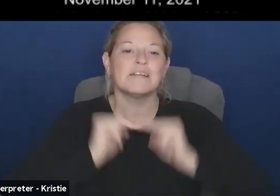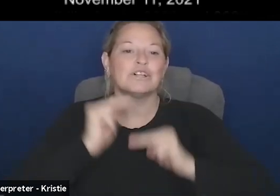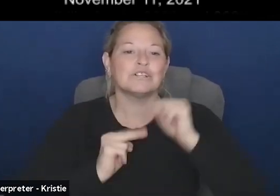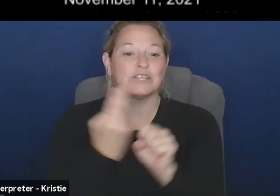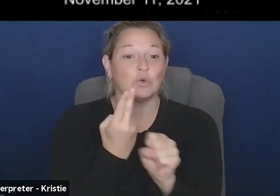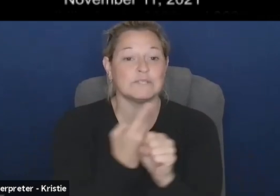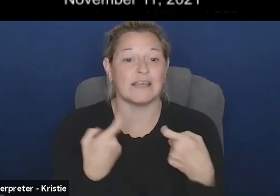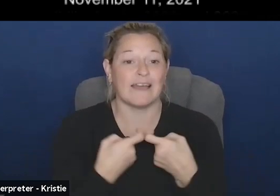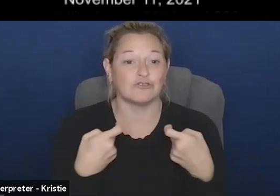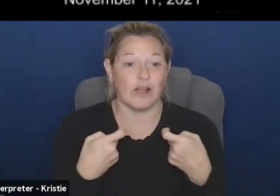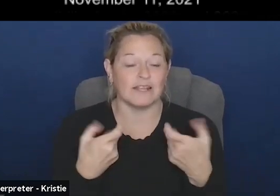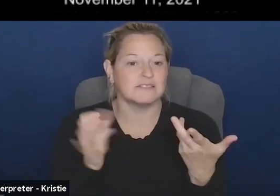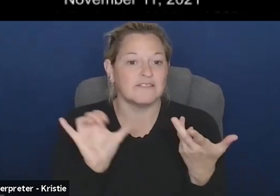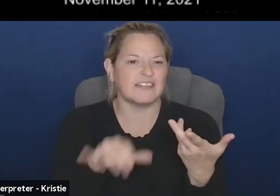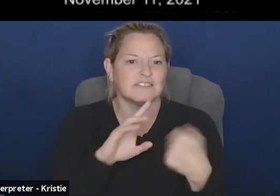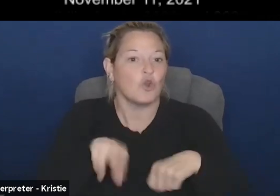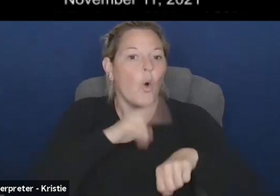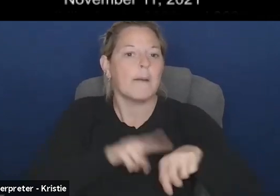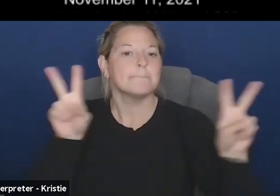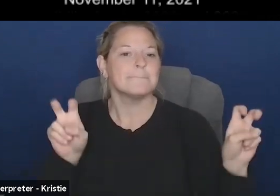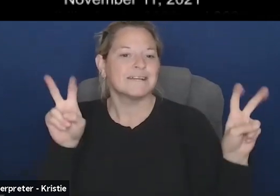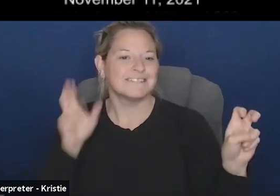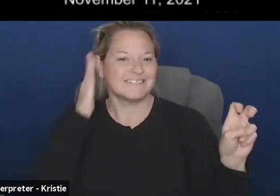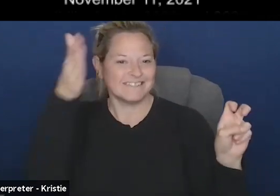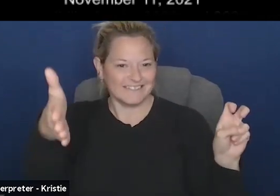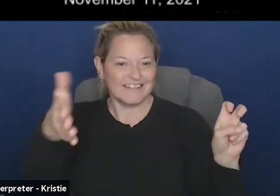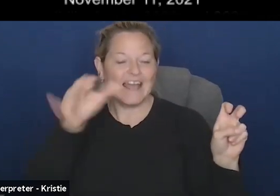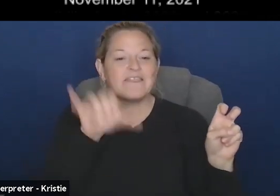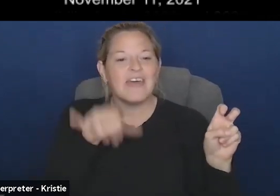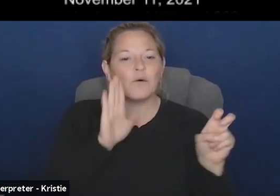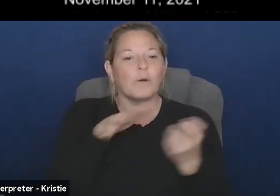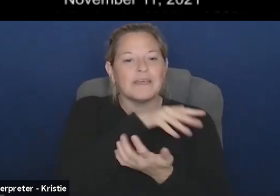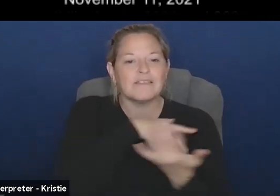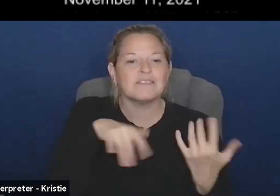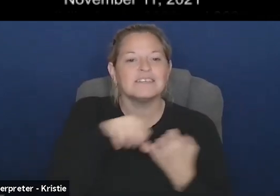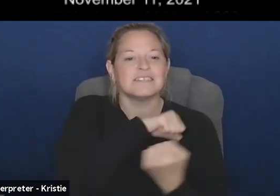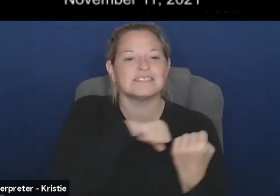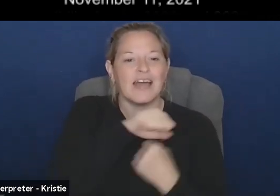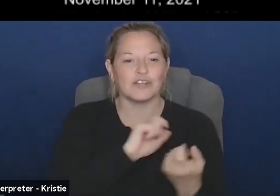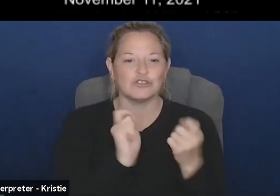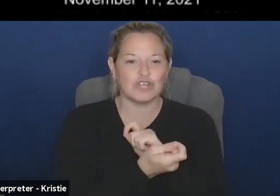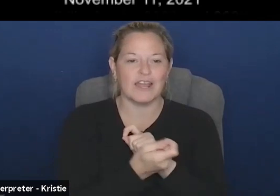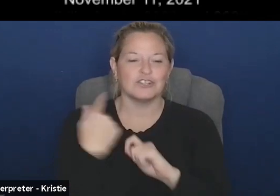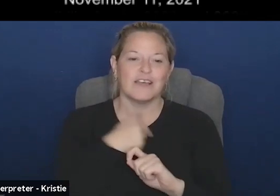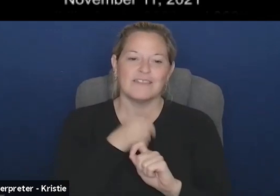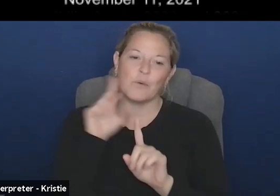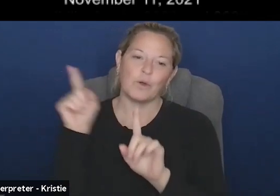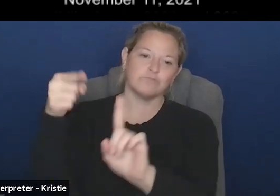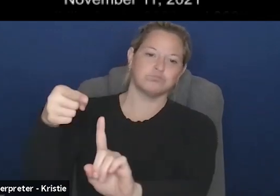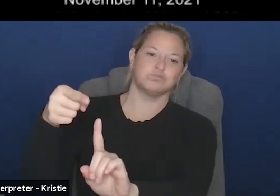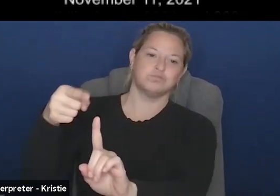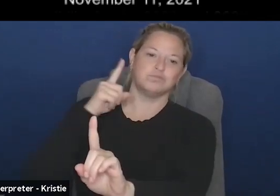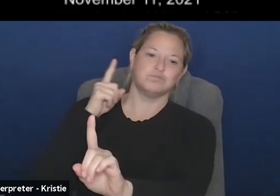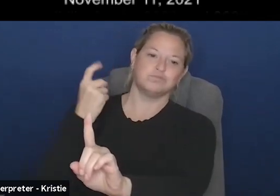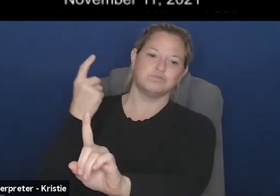It's just sort of the way it is. And that's the societal change that we're after. But I'll say a little bit more about that in a minute.